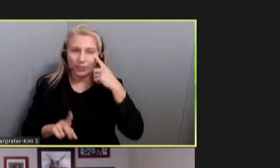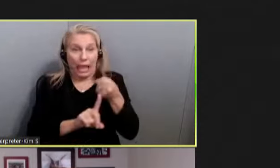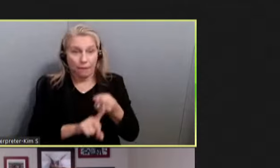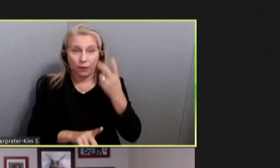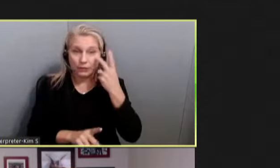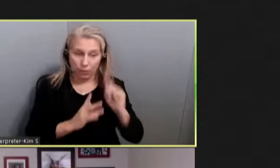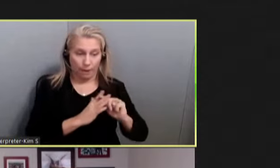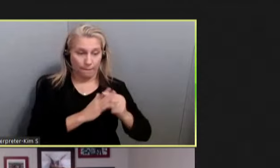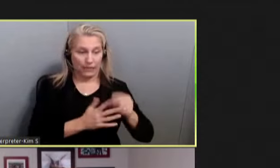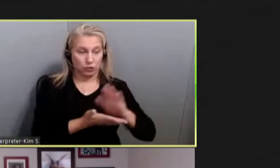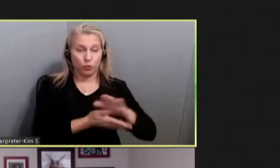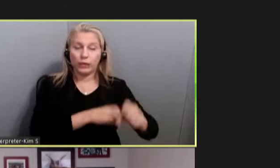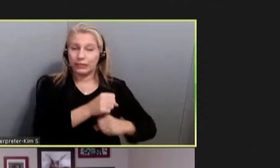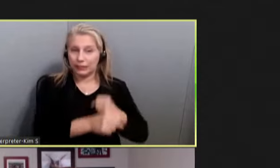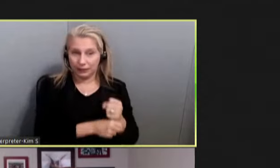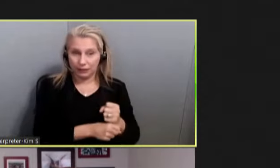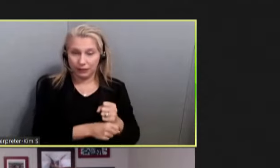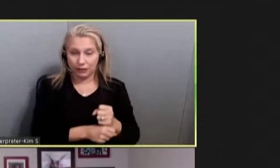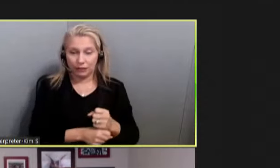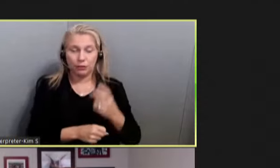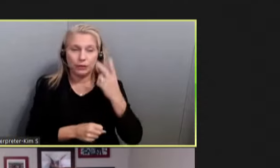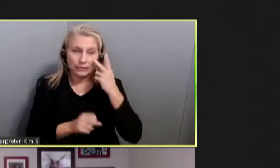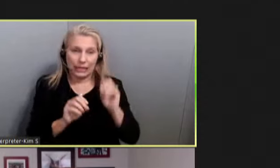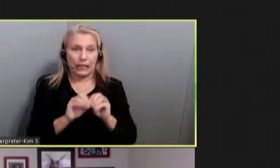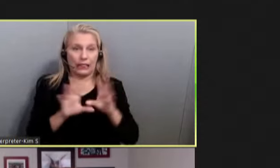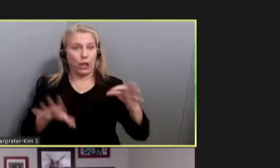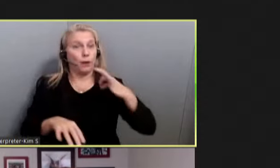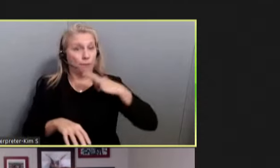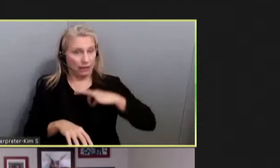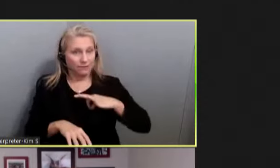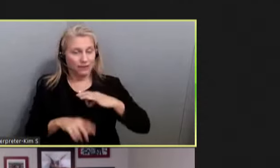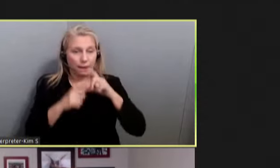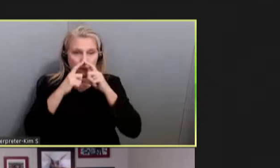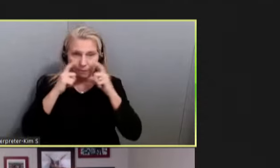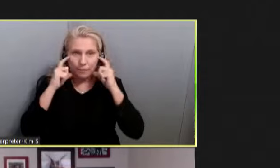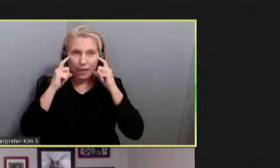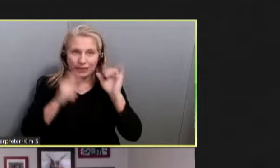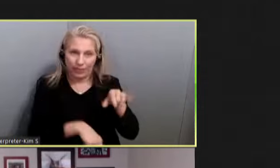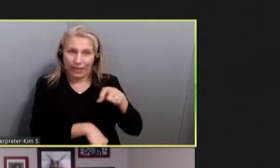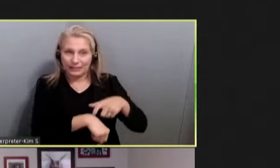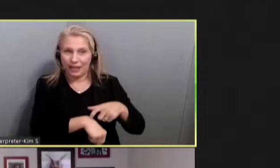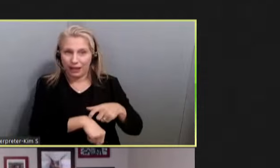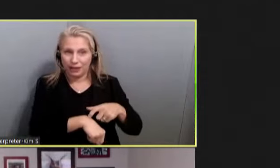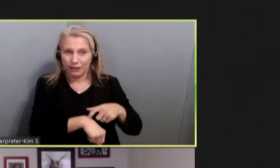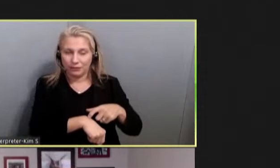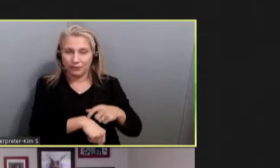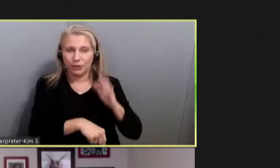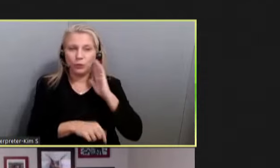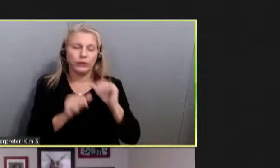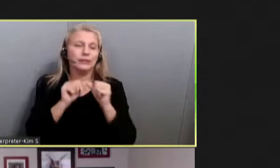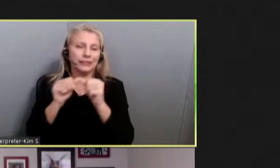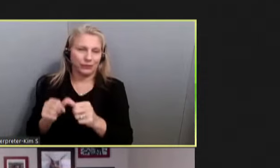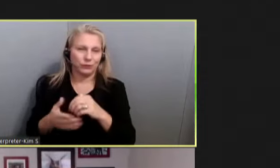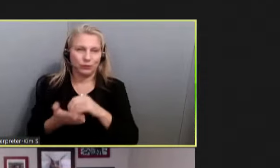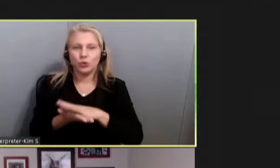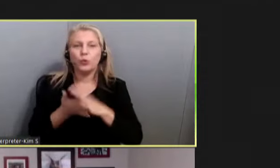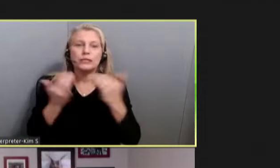saw at the beginning of the school year, and where we saw a clear benefit from masks then, would certainly play out in schools